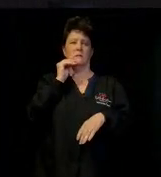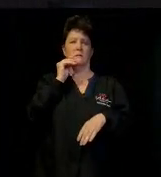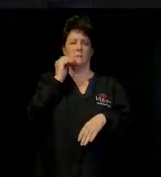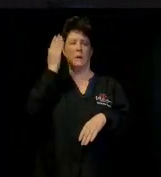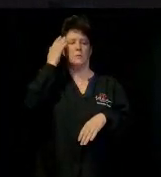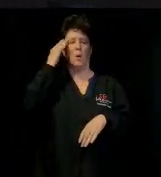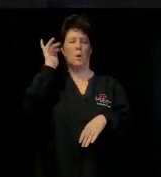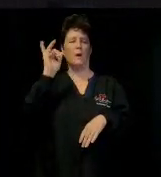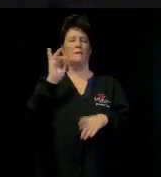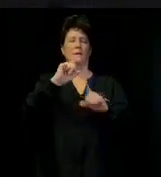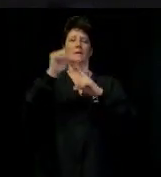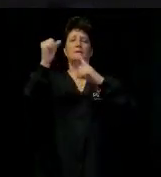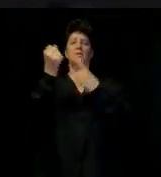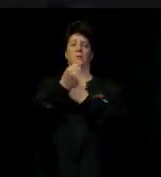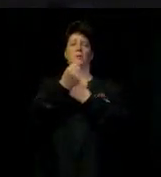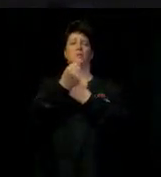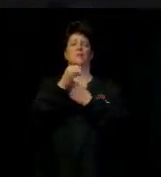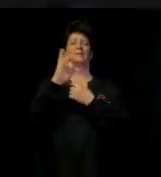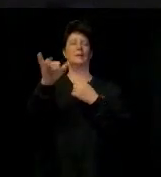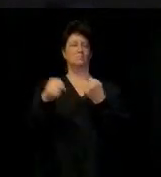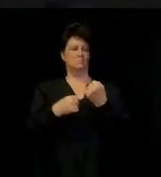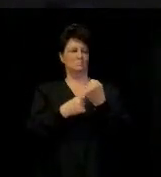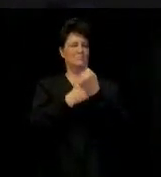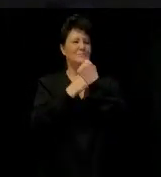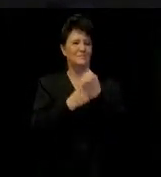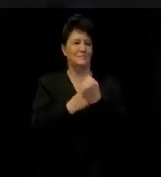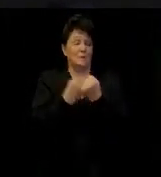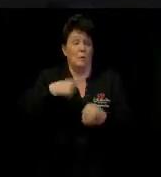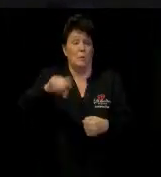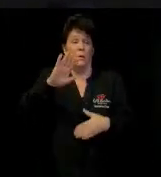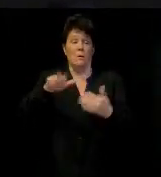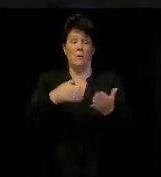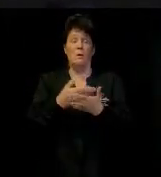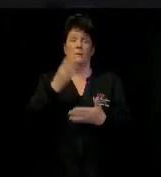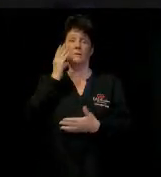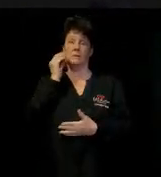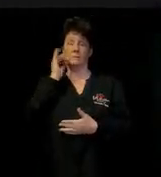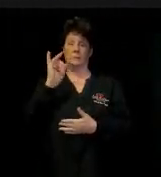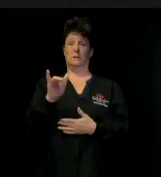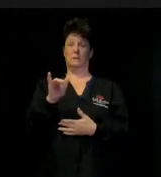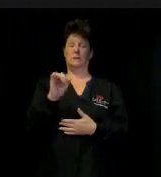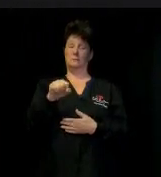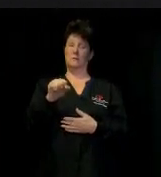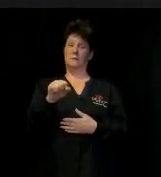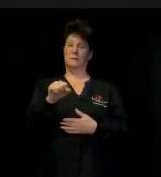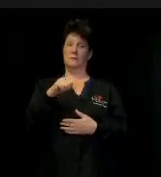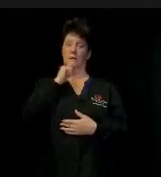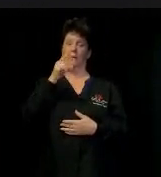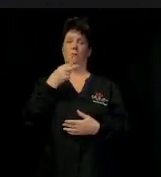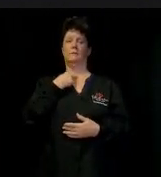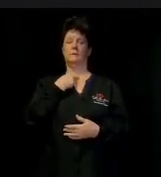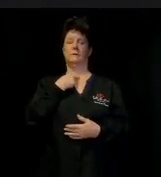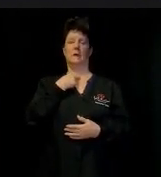moment. See, the thing is, we're all going to experience it, but we don't have to be stuck in